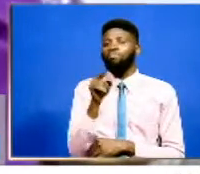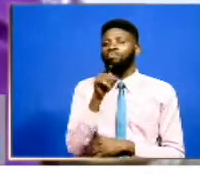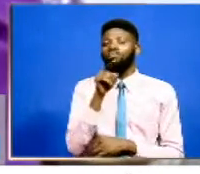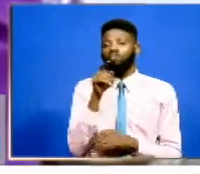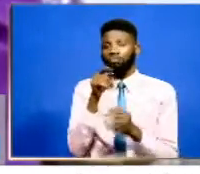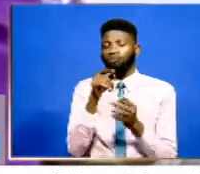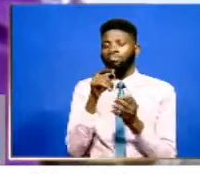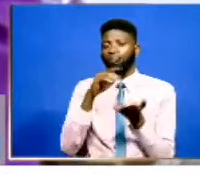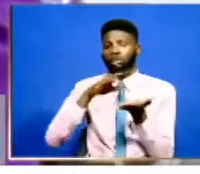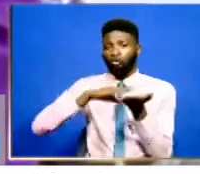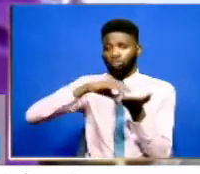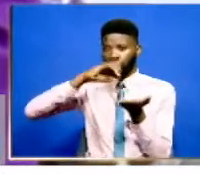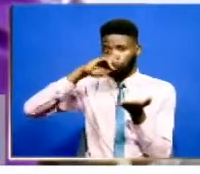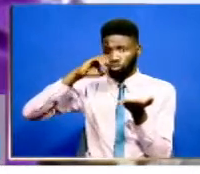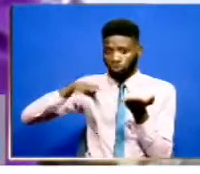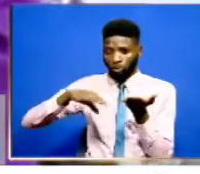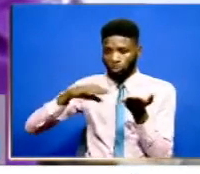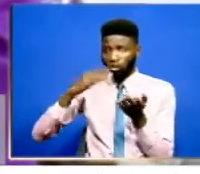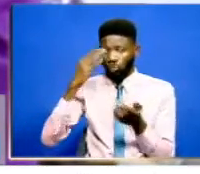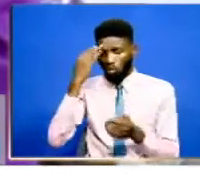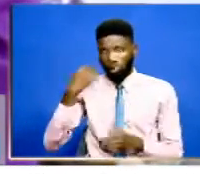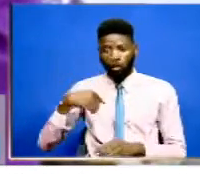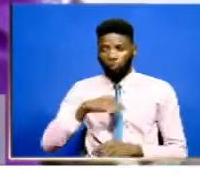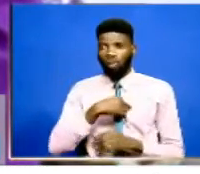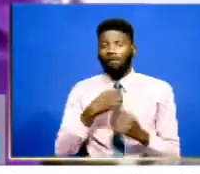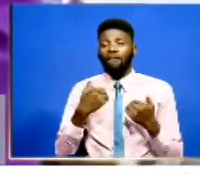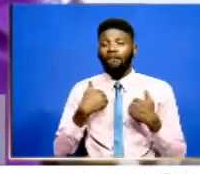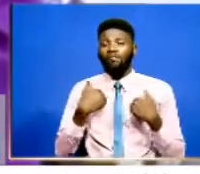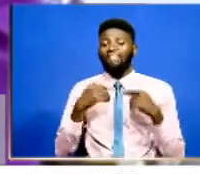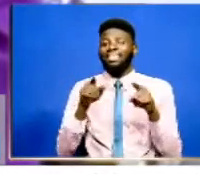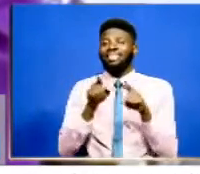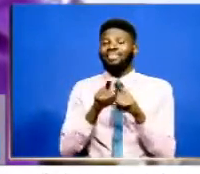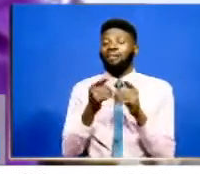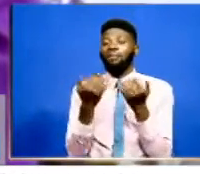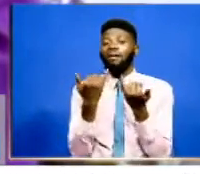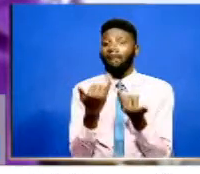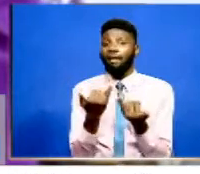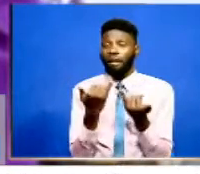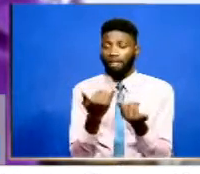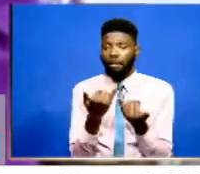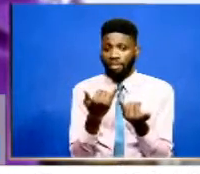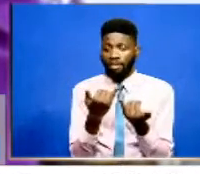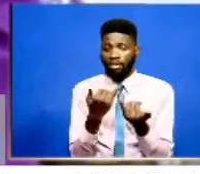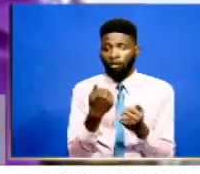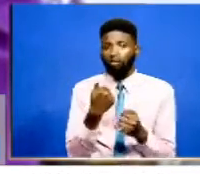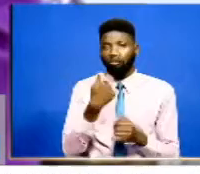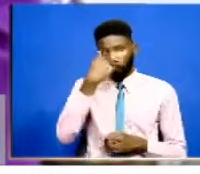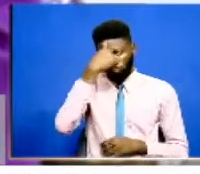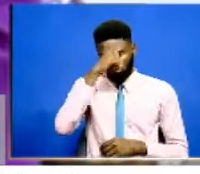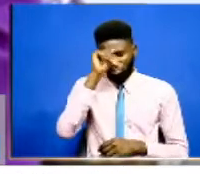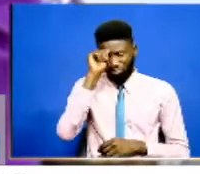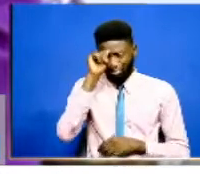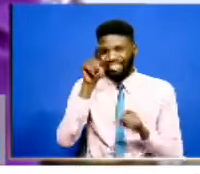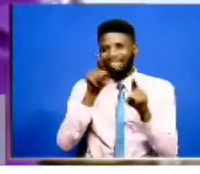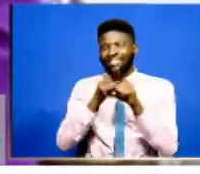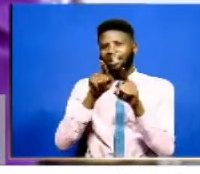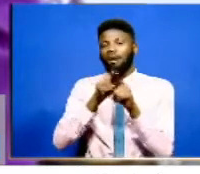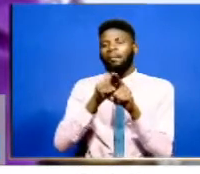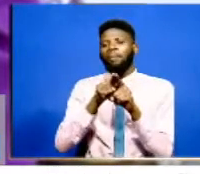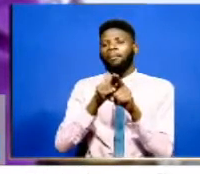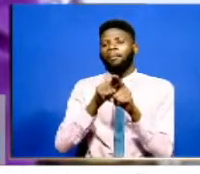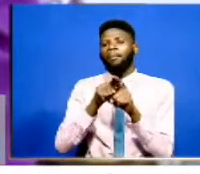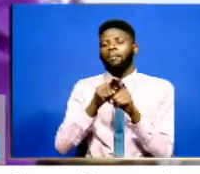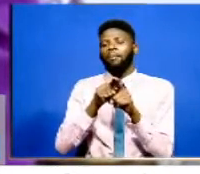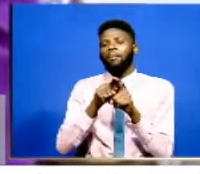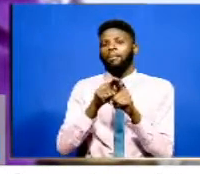omitted, because we already have this ritual that is penitential in character. And